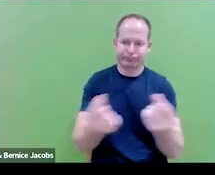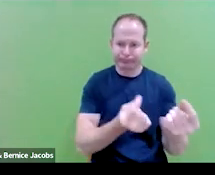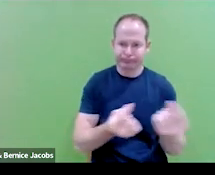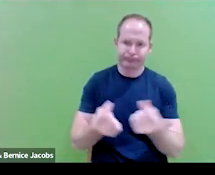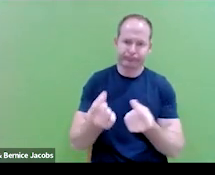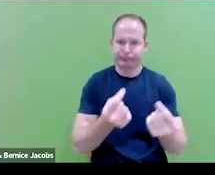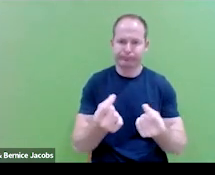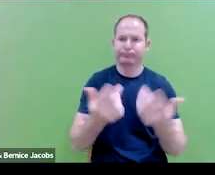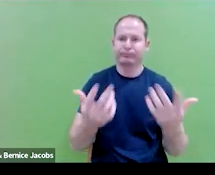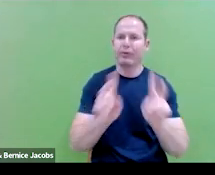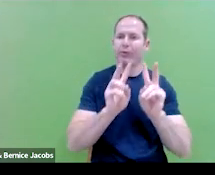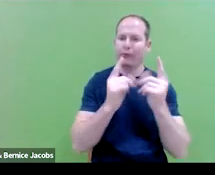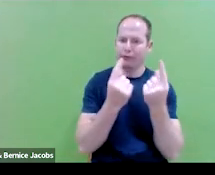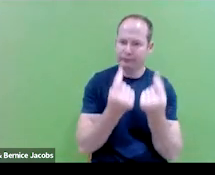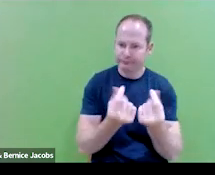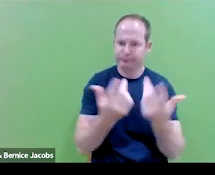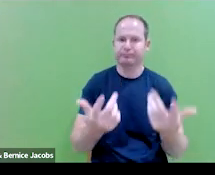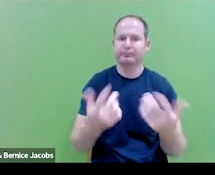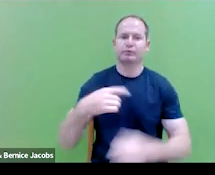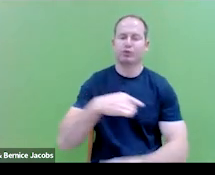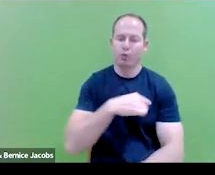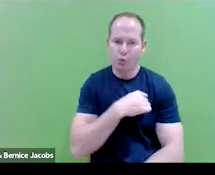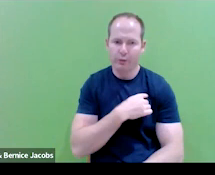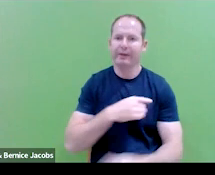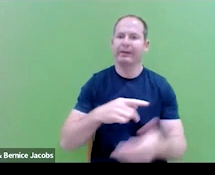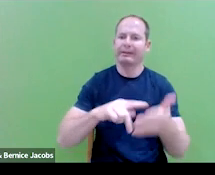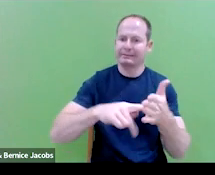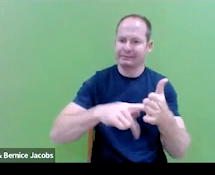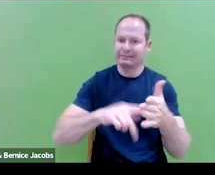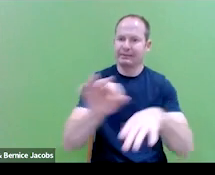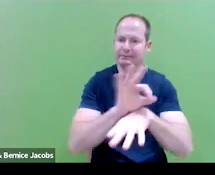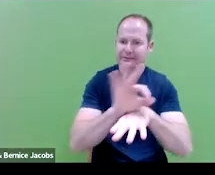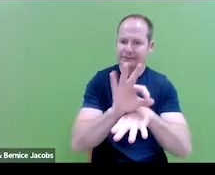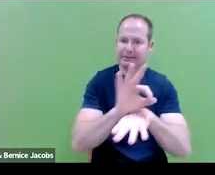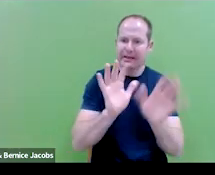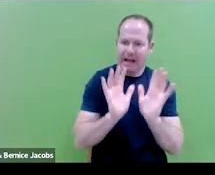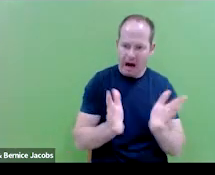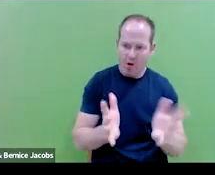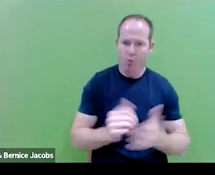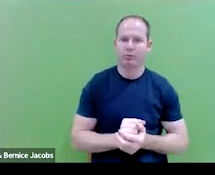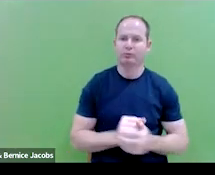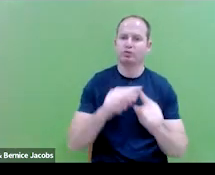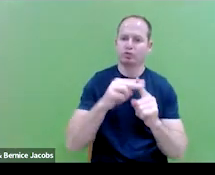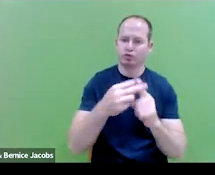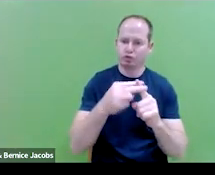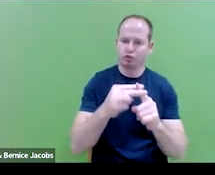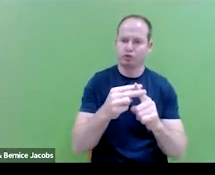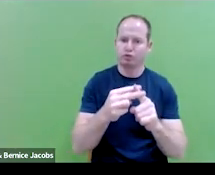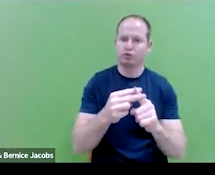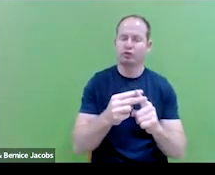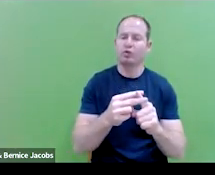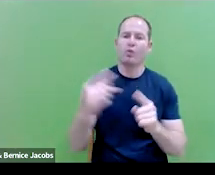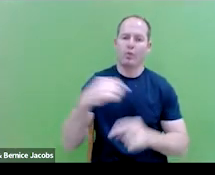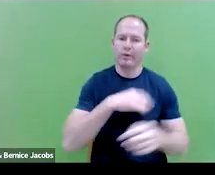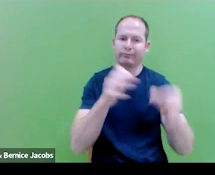as a verb. It's a way of designing something. So those are the tools we're going to go through in a moment,